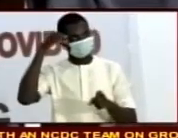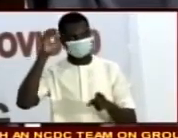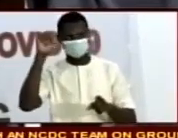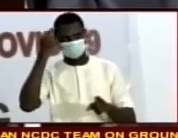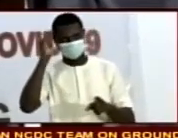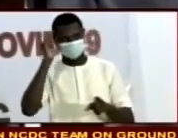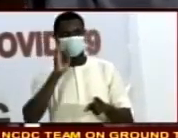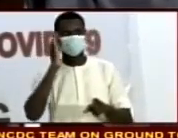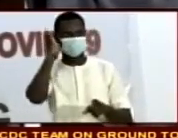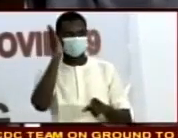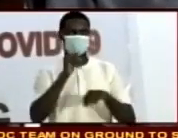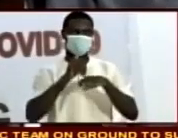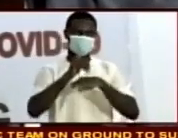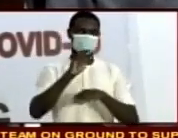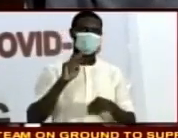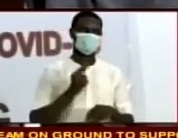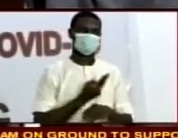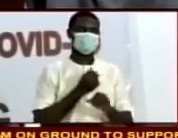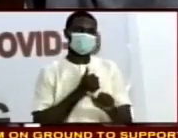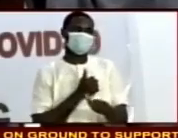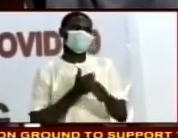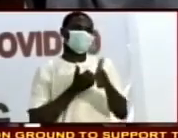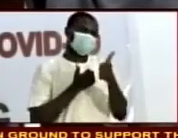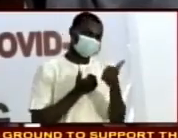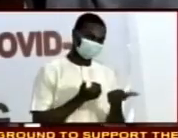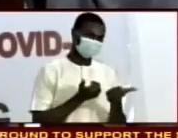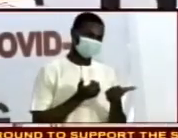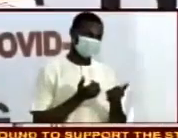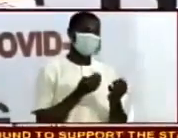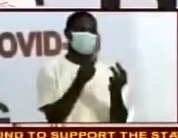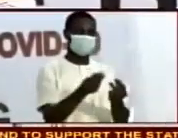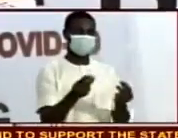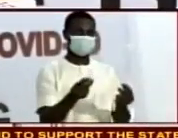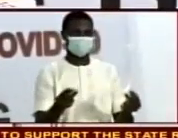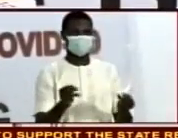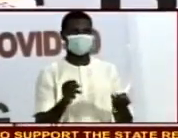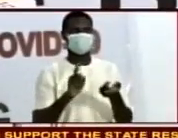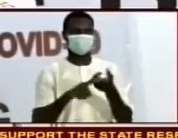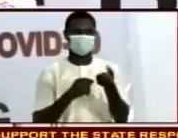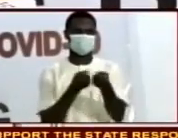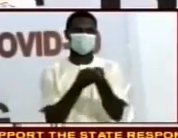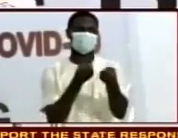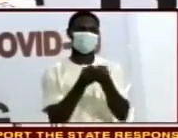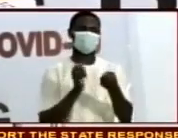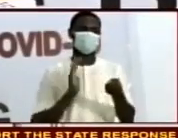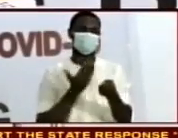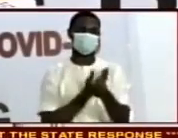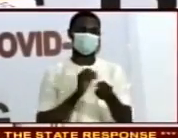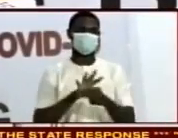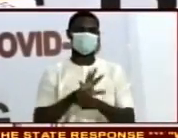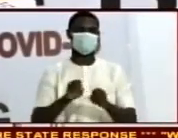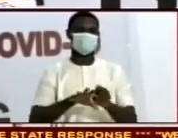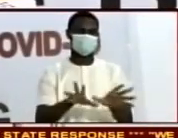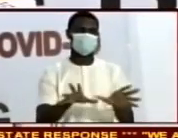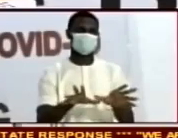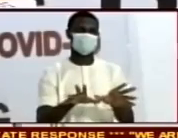another load of relief of materials for attending to COVID-19, among which I believe there will